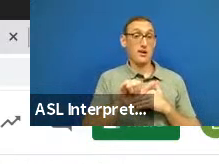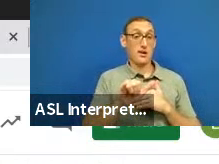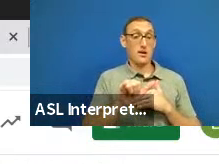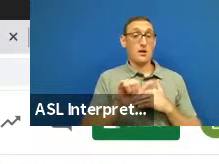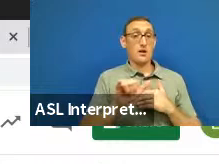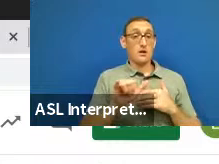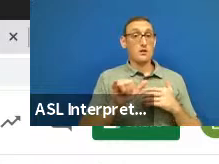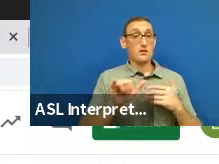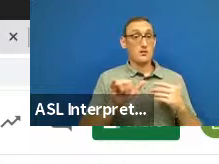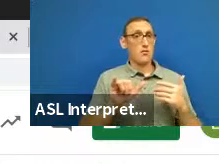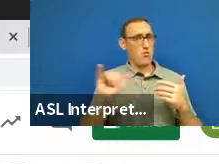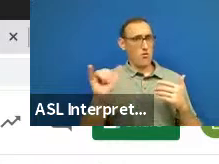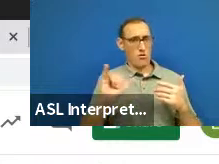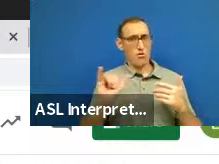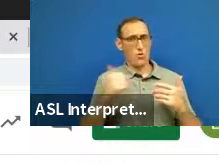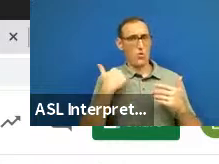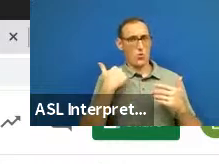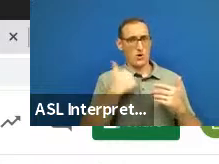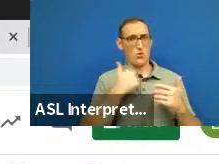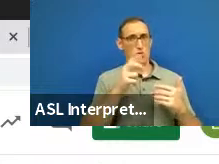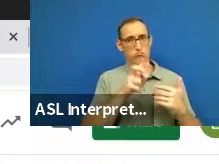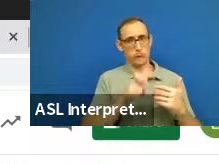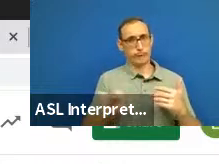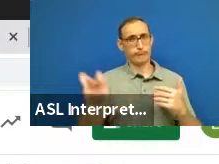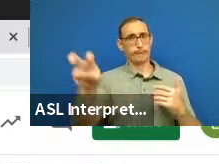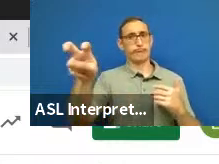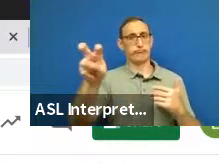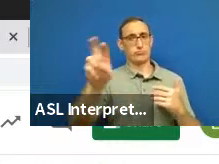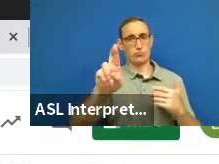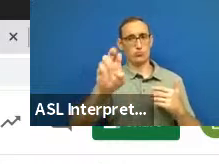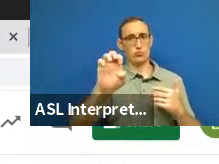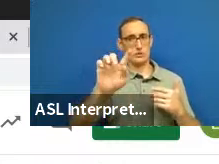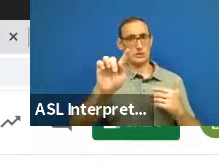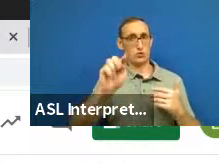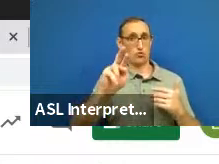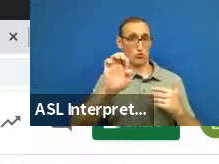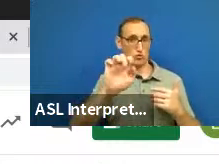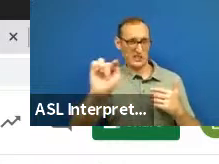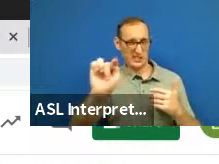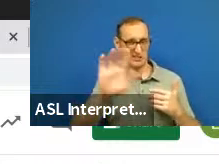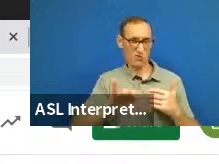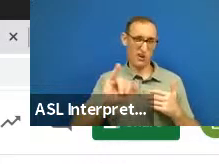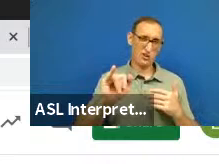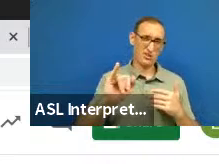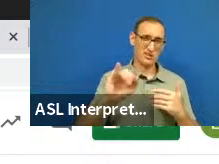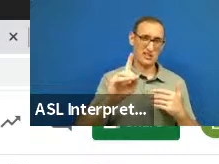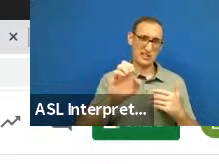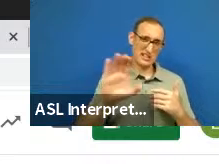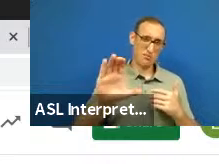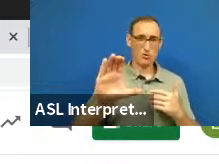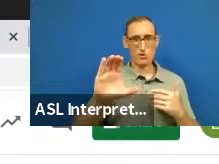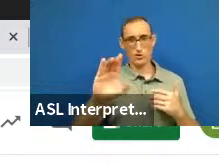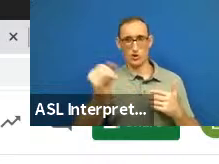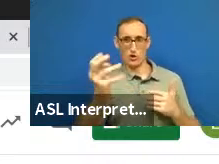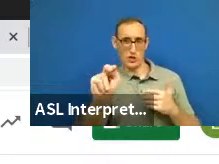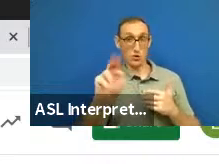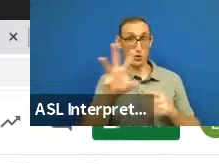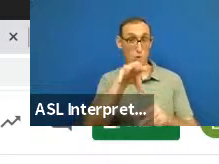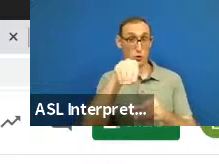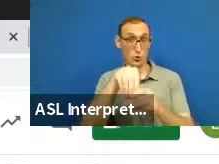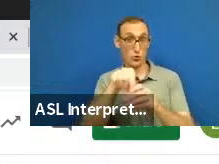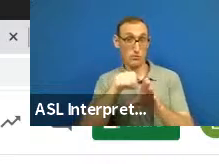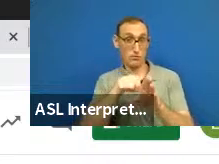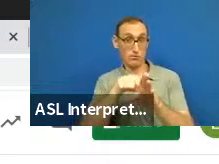also would likely do a retreat at some point, either in December or January. And so we can include professional development there as well.